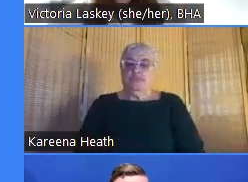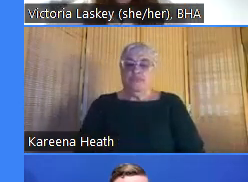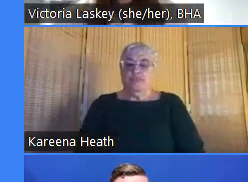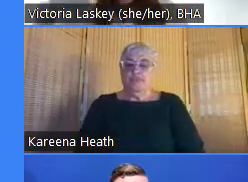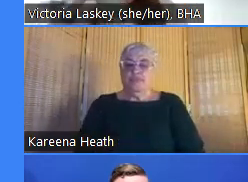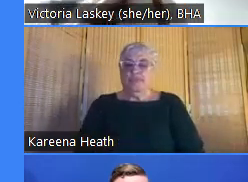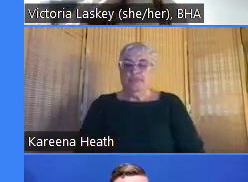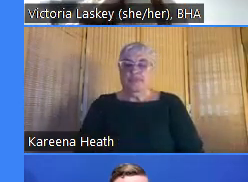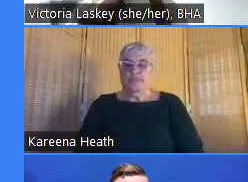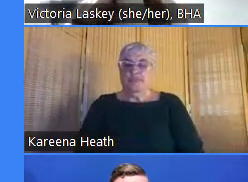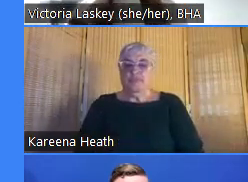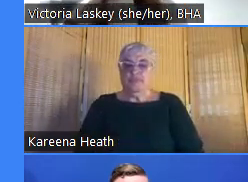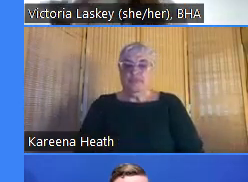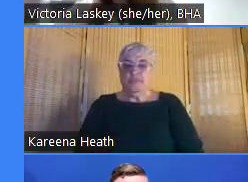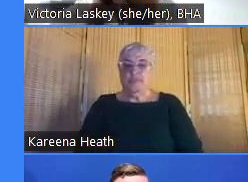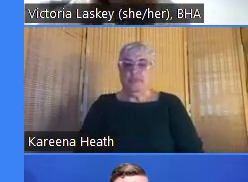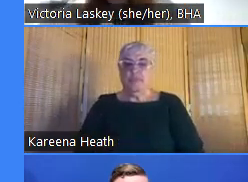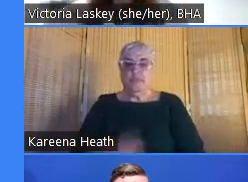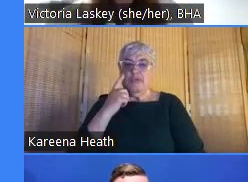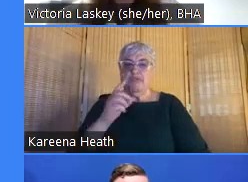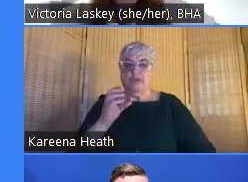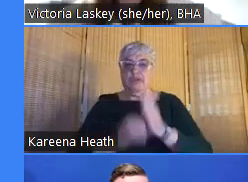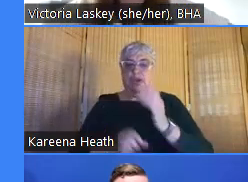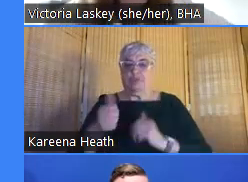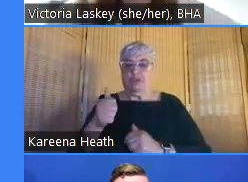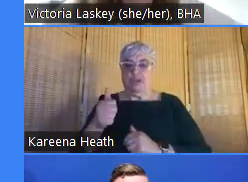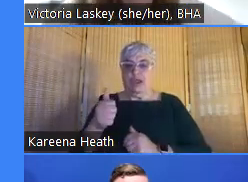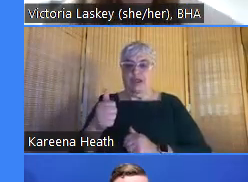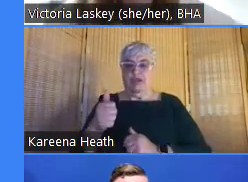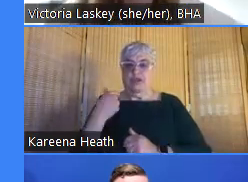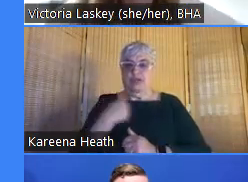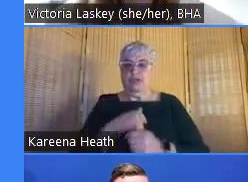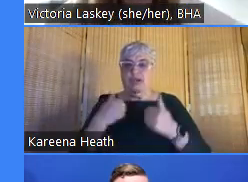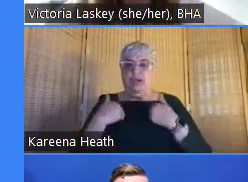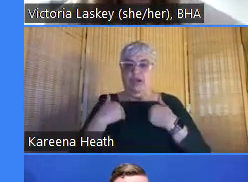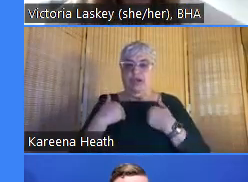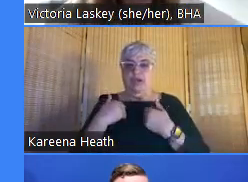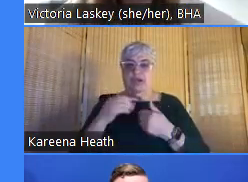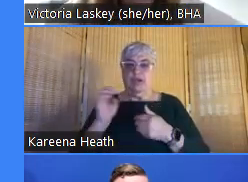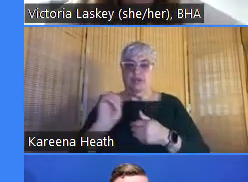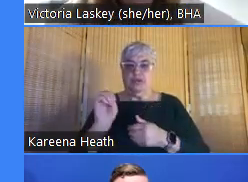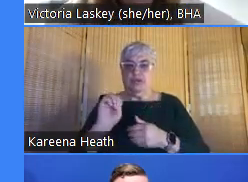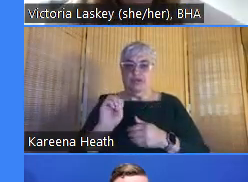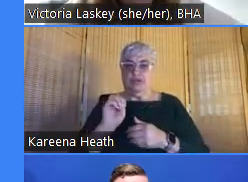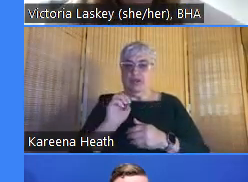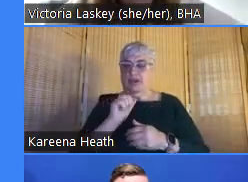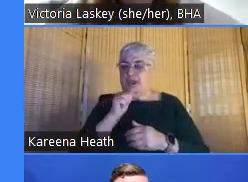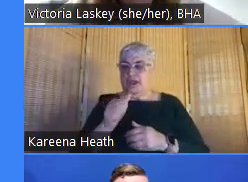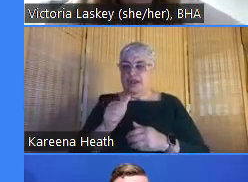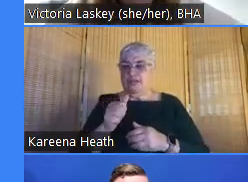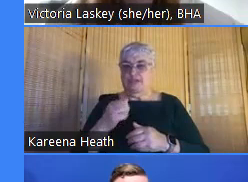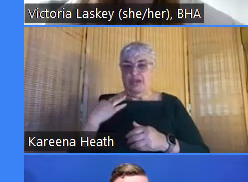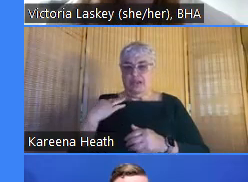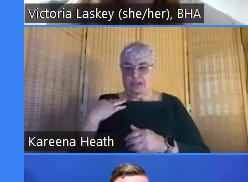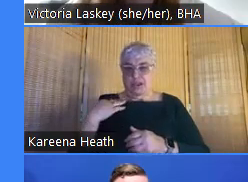Victoria. For chapter 10, we have, as Victoria said, our emergency and involuntary substance use disorder